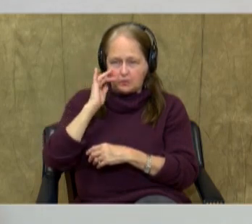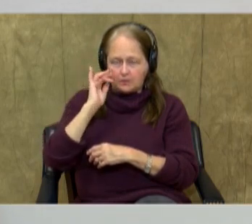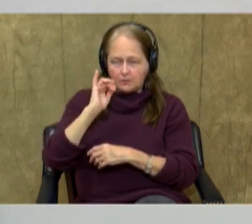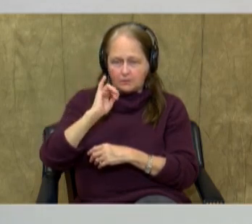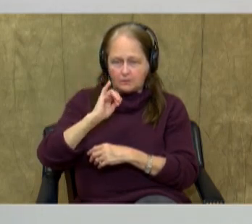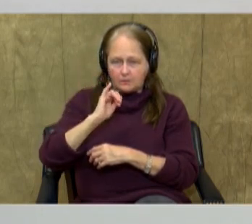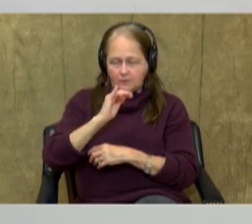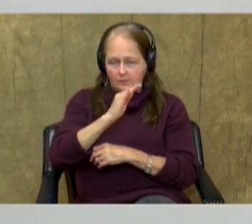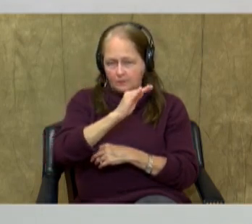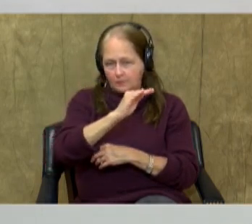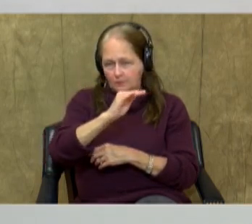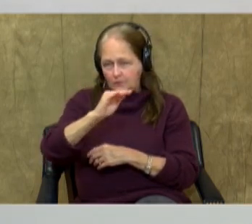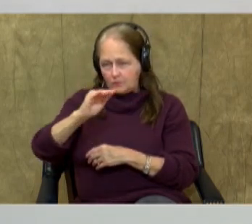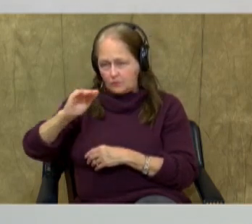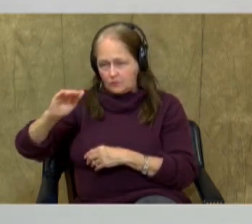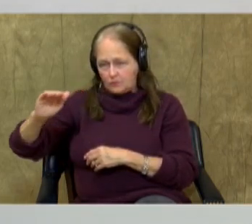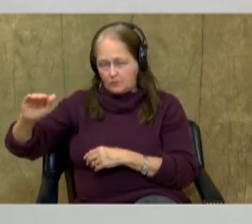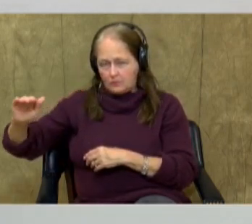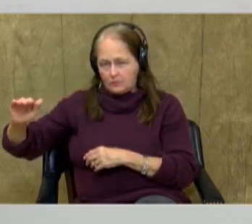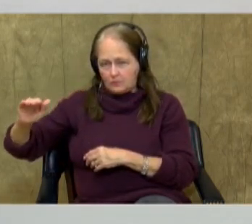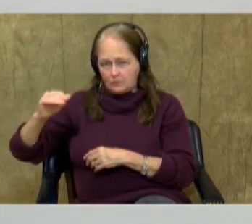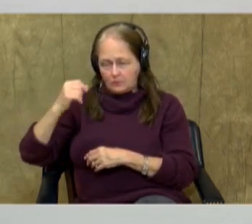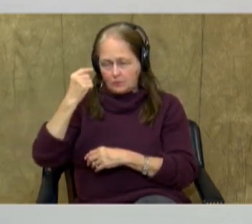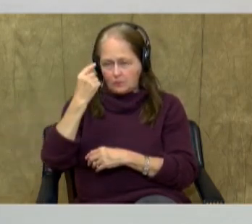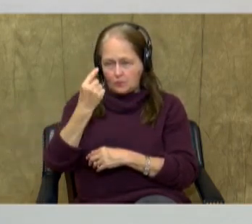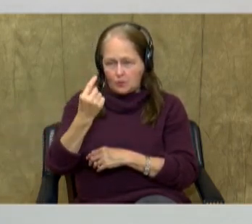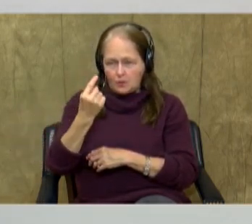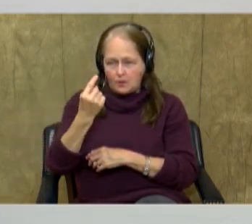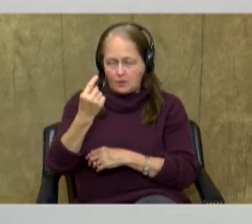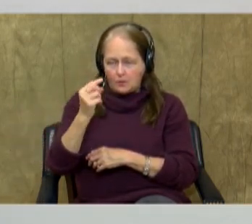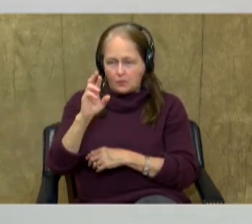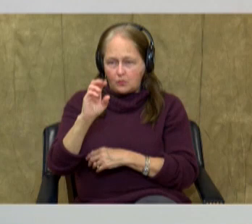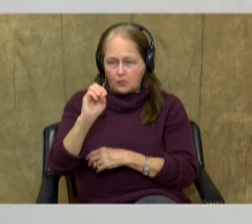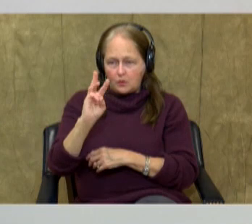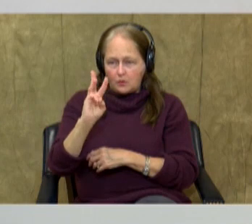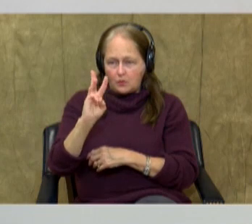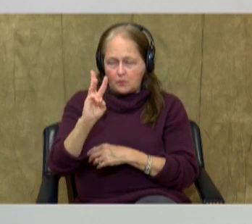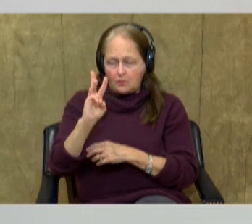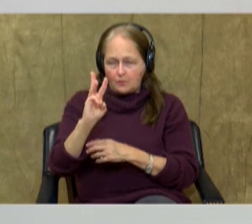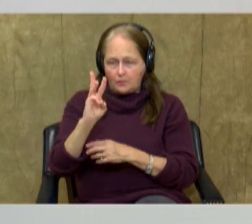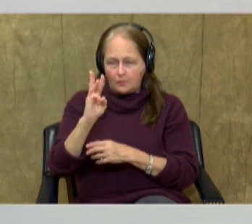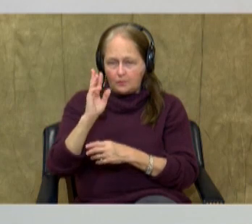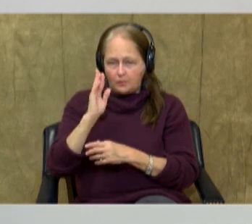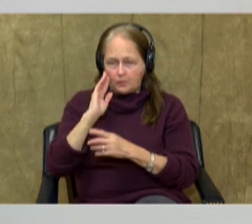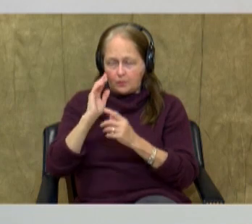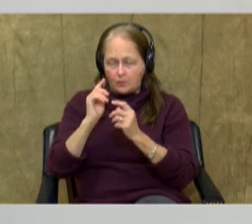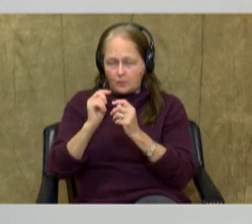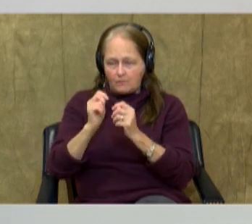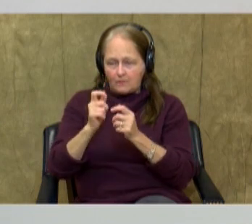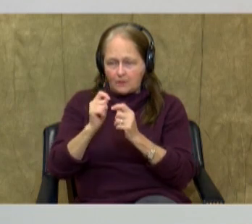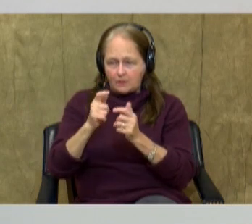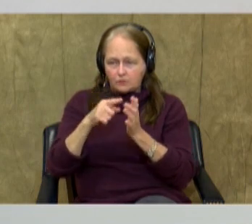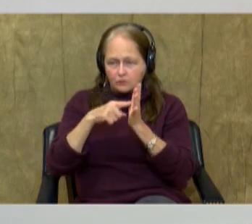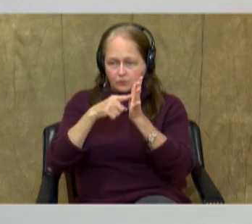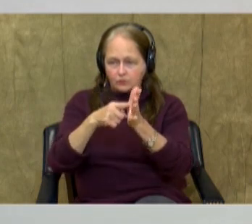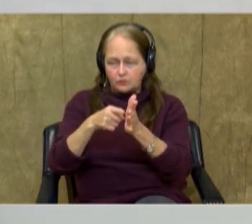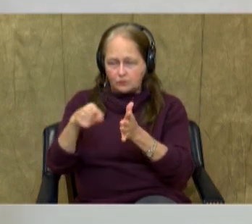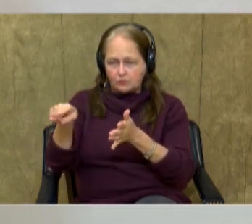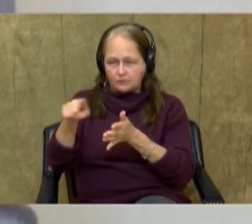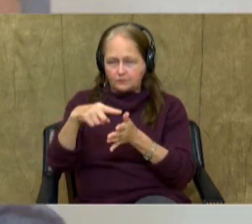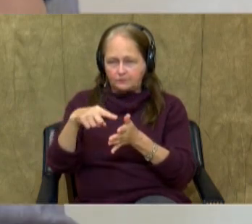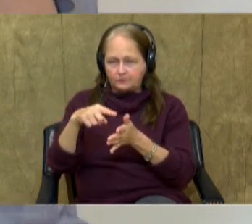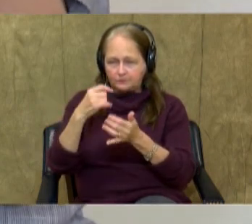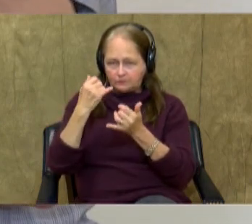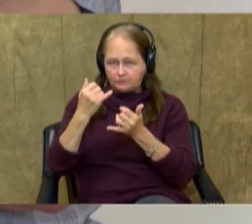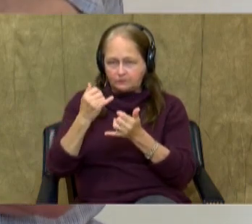with each other so you know this whole row's 1. I'm going to kind of do a quick scribble in so you can see it.